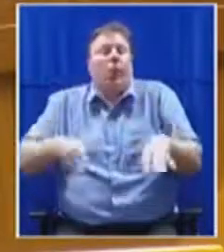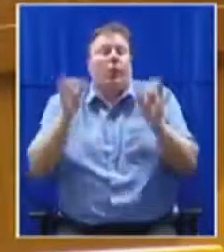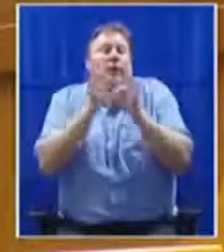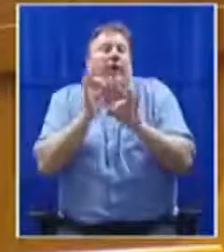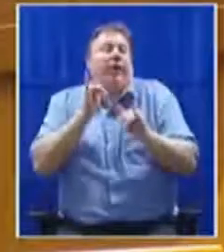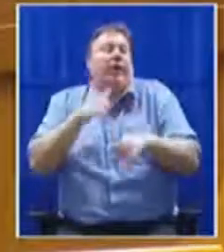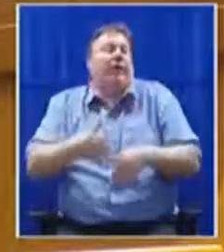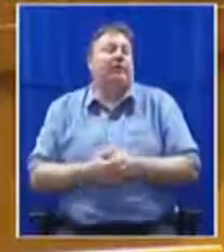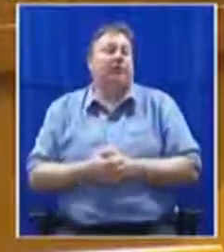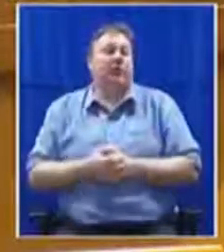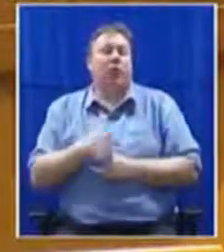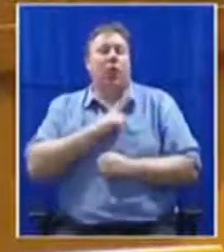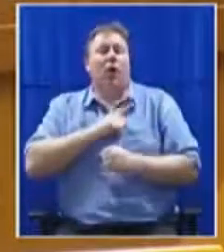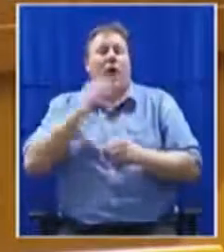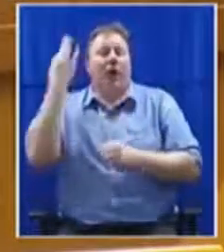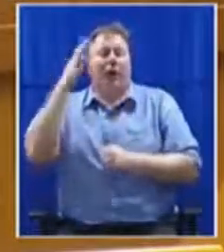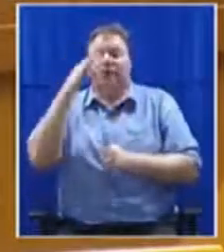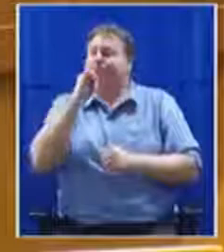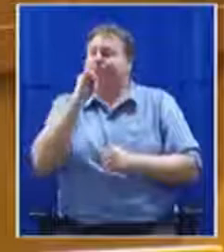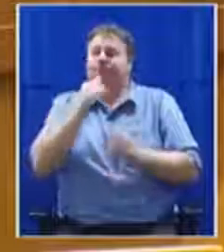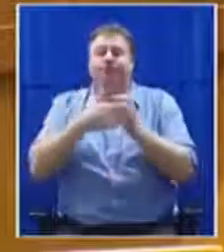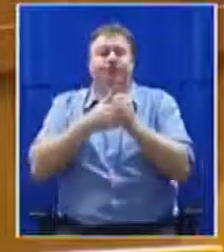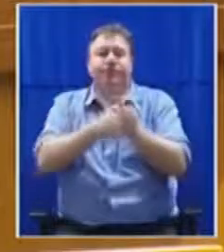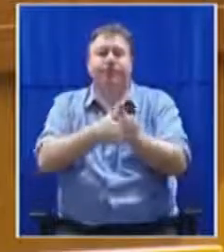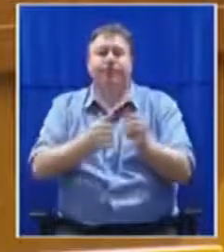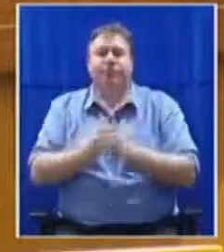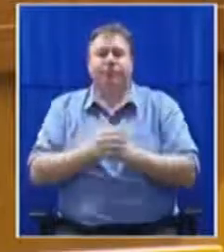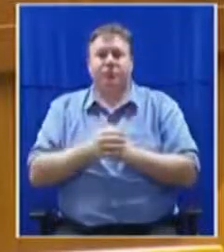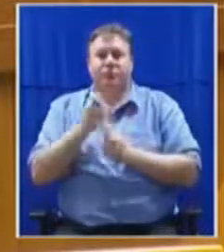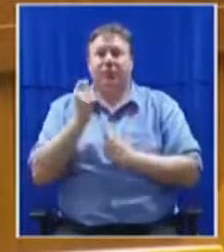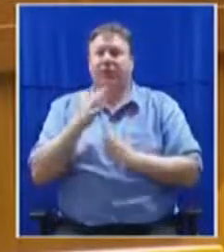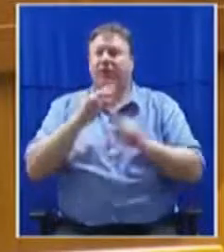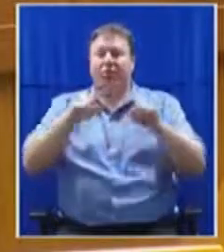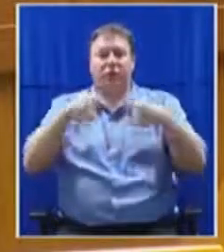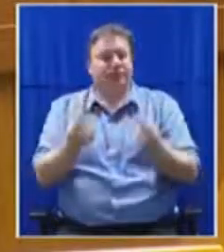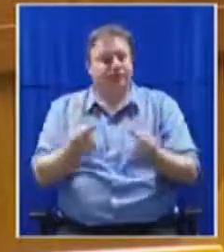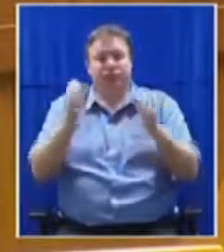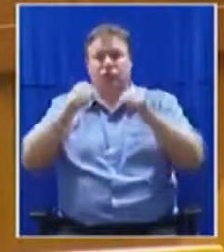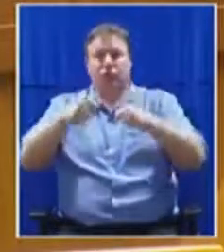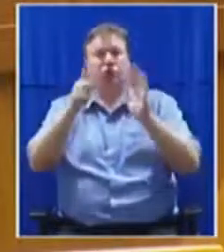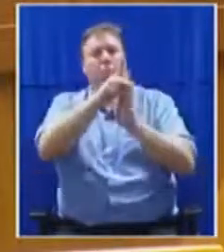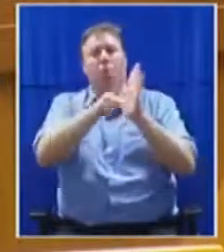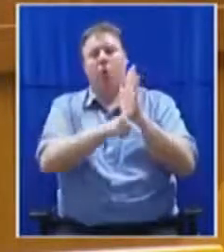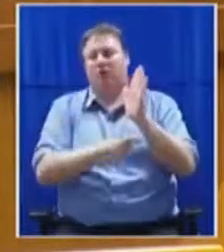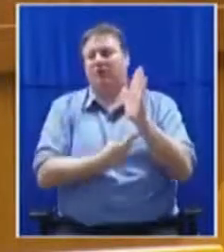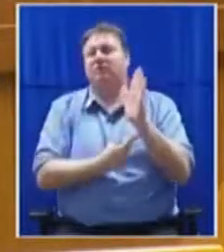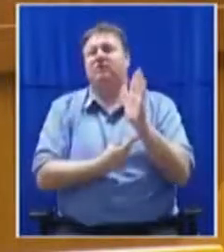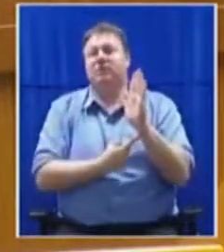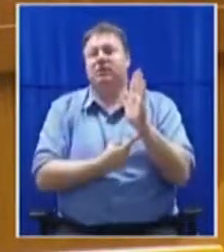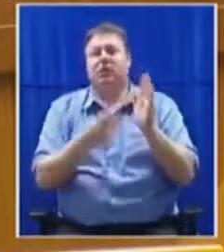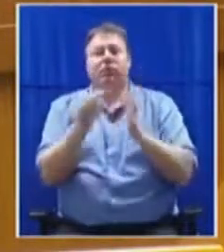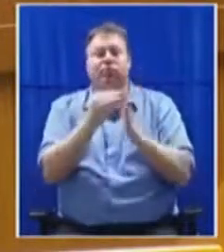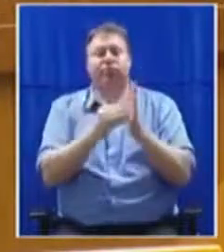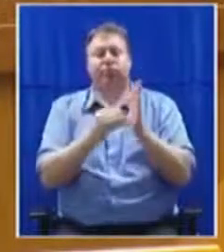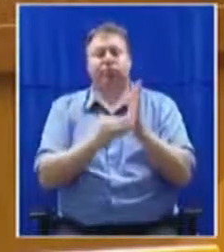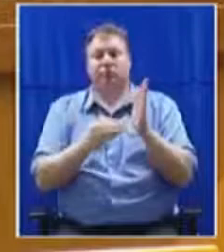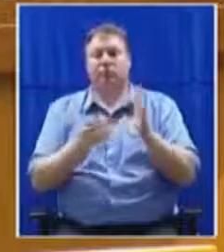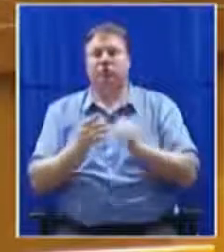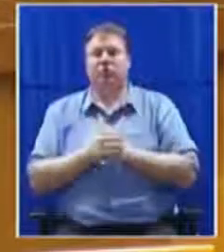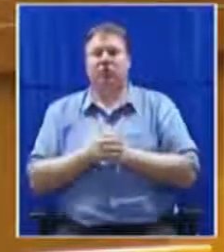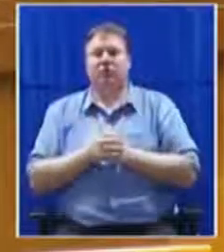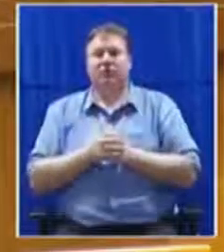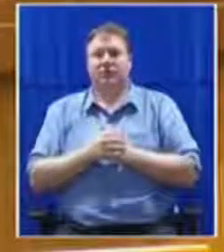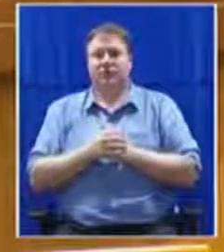there cannot lead them. If we can't agree on policy, it cannot implement whatever is agreed upon. It cannot hold